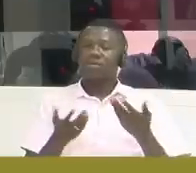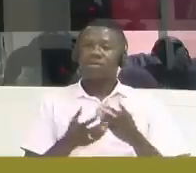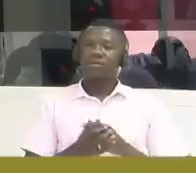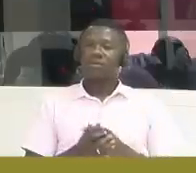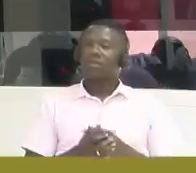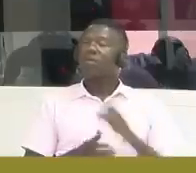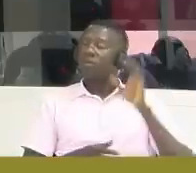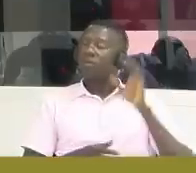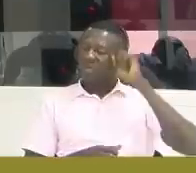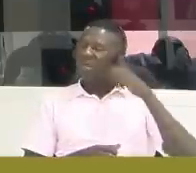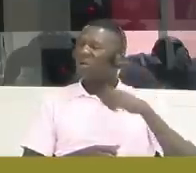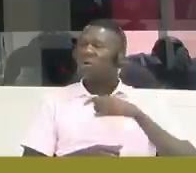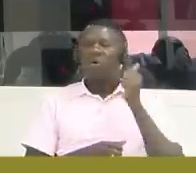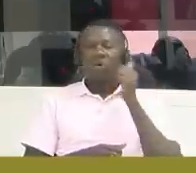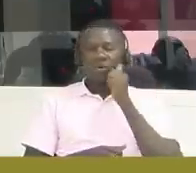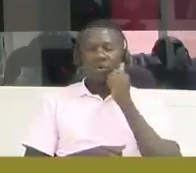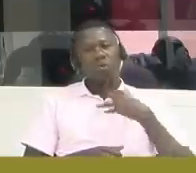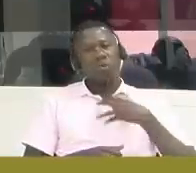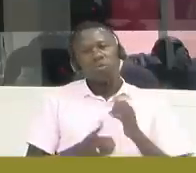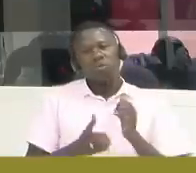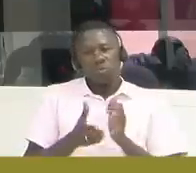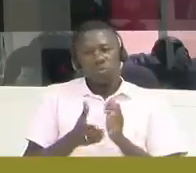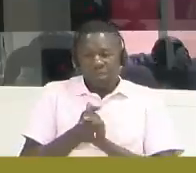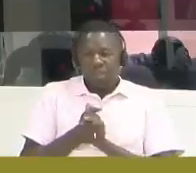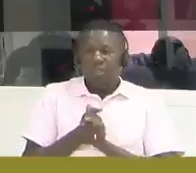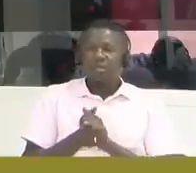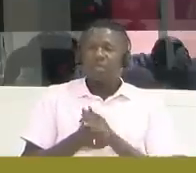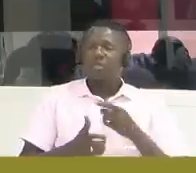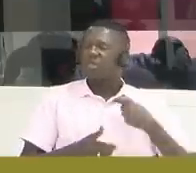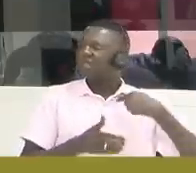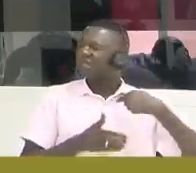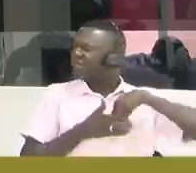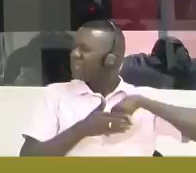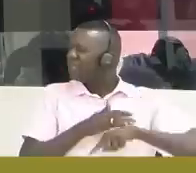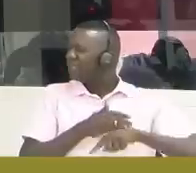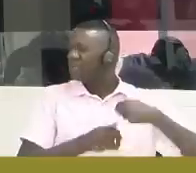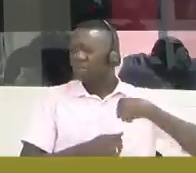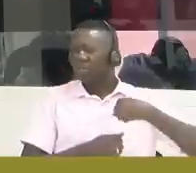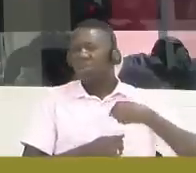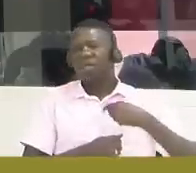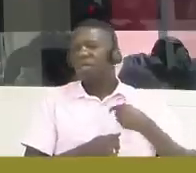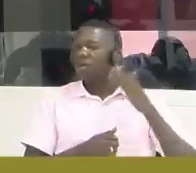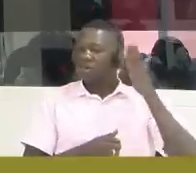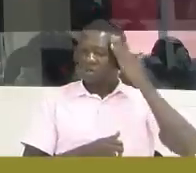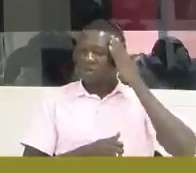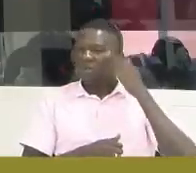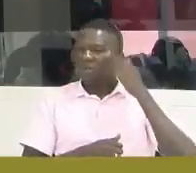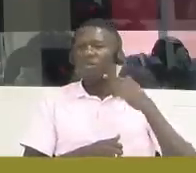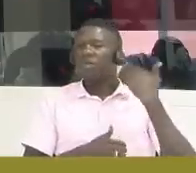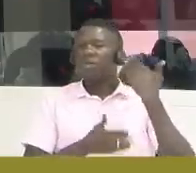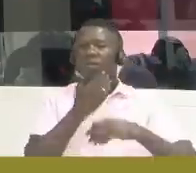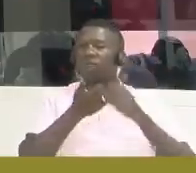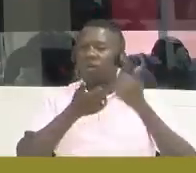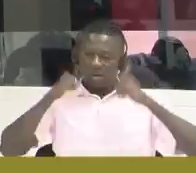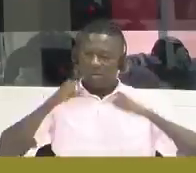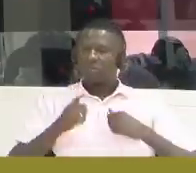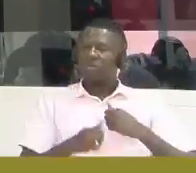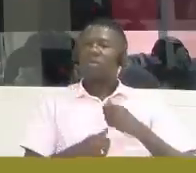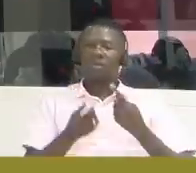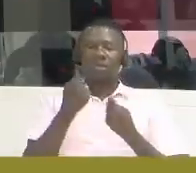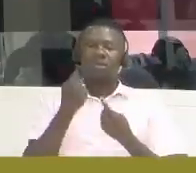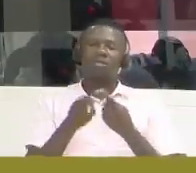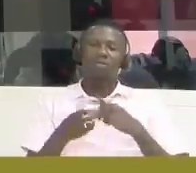but deep in me, I know that will never happen again. It was a real pain for me, very